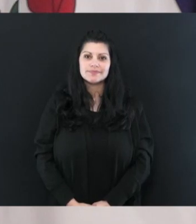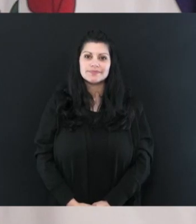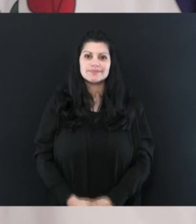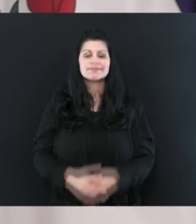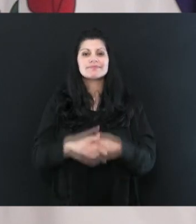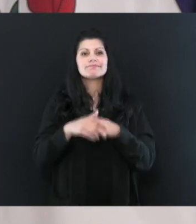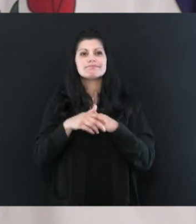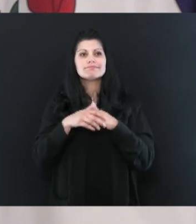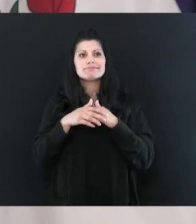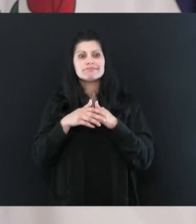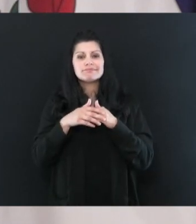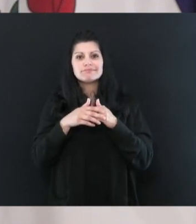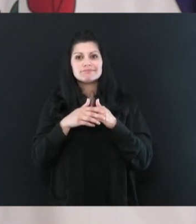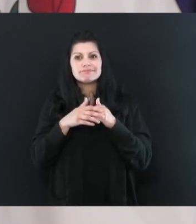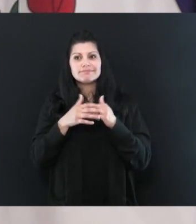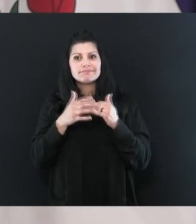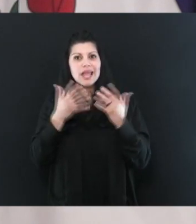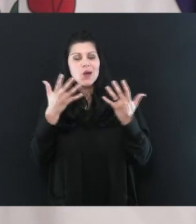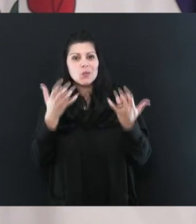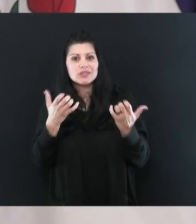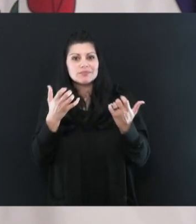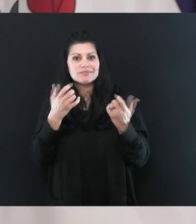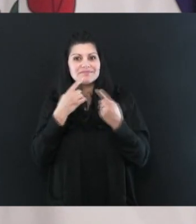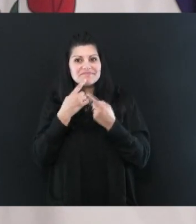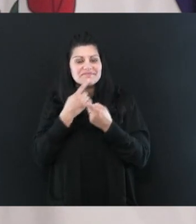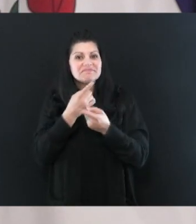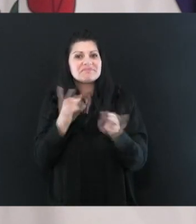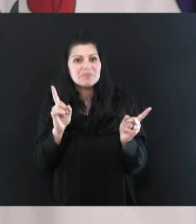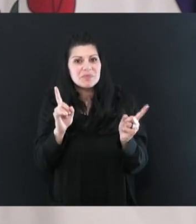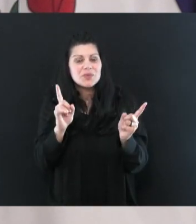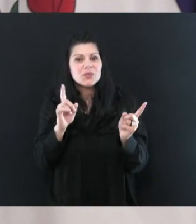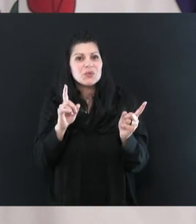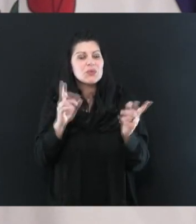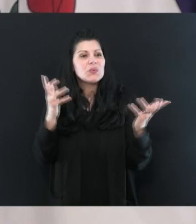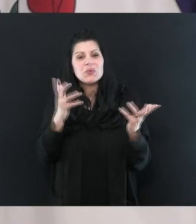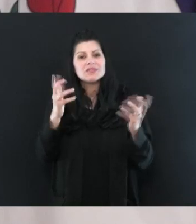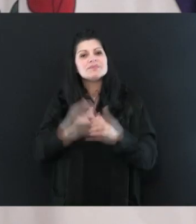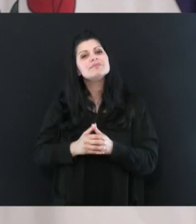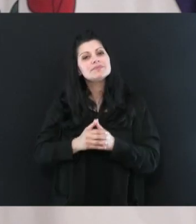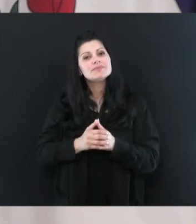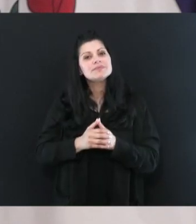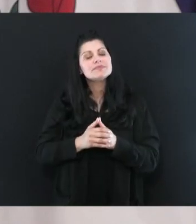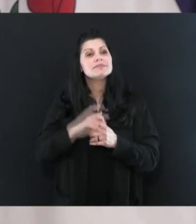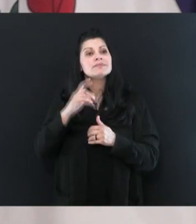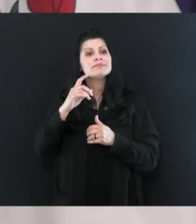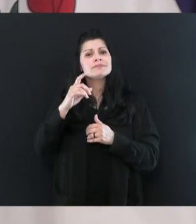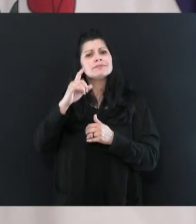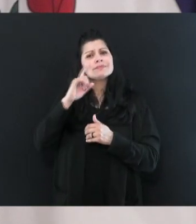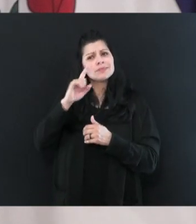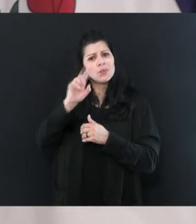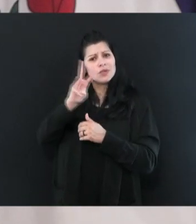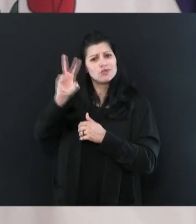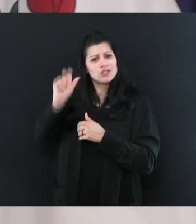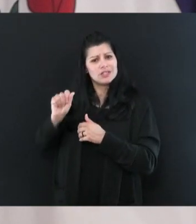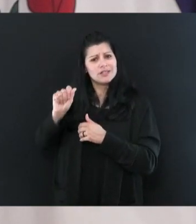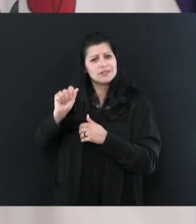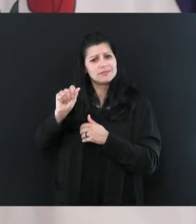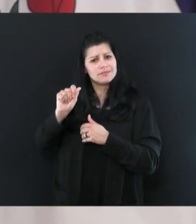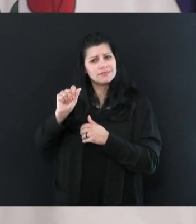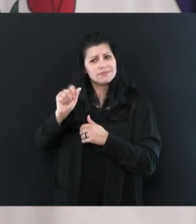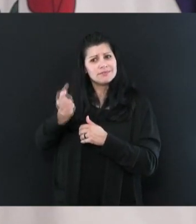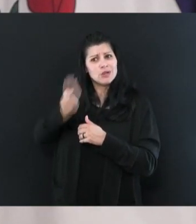West Virginia, naturally it takes a leader. It takes someone to come up with an